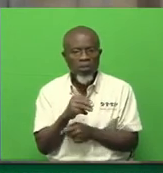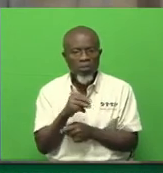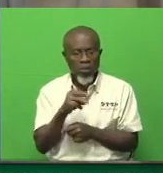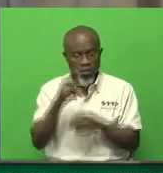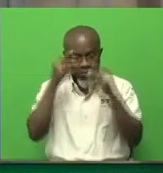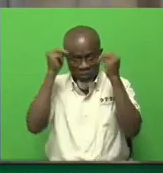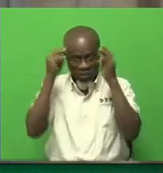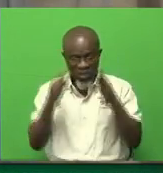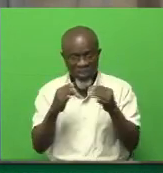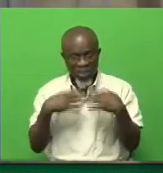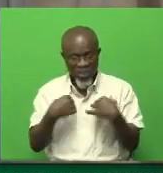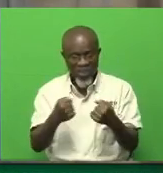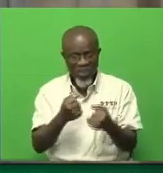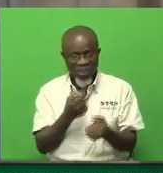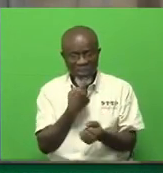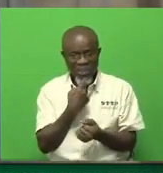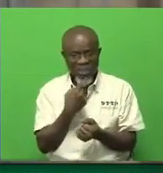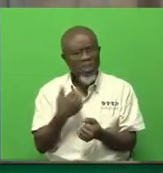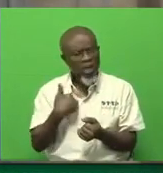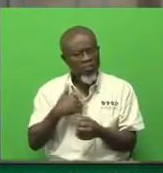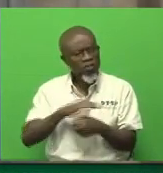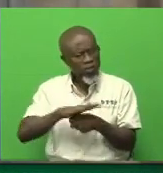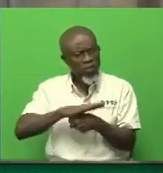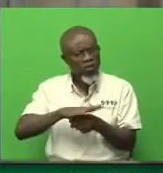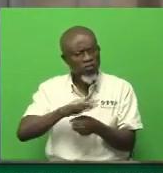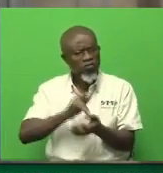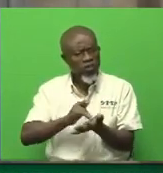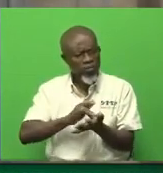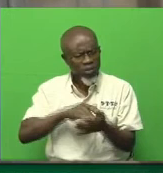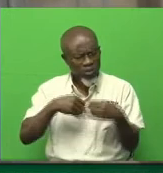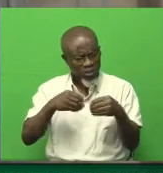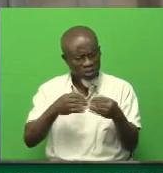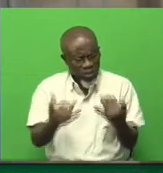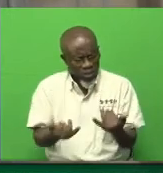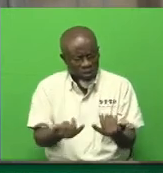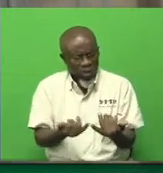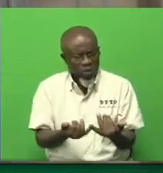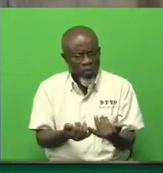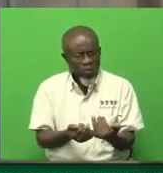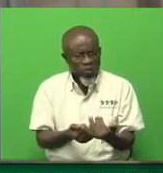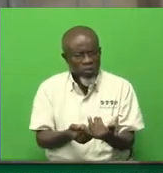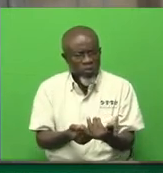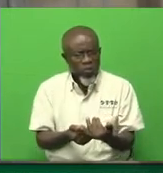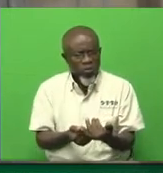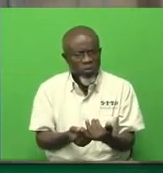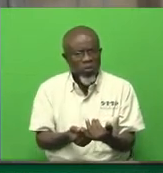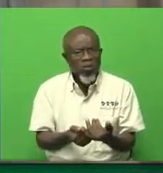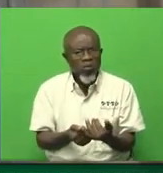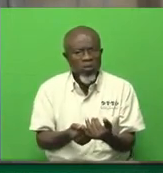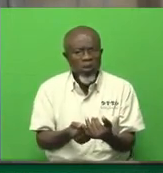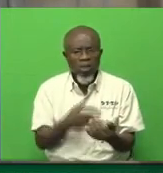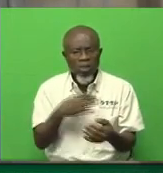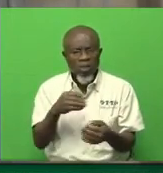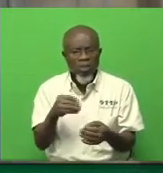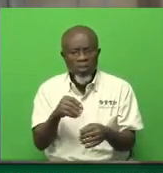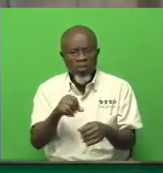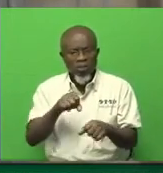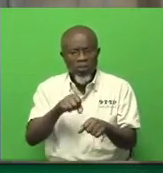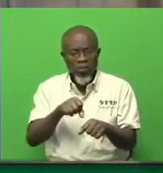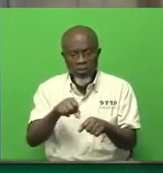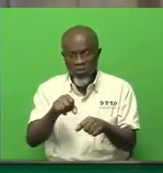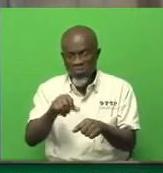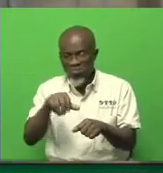and what this has done it has prevented many rural pharmacies from getting onto this